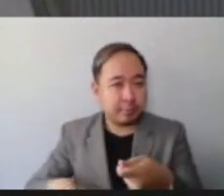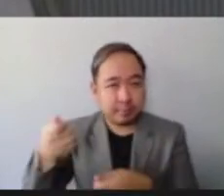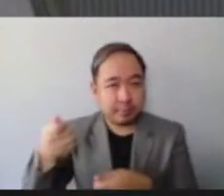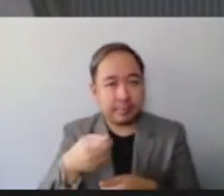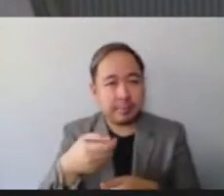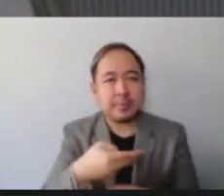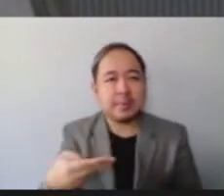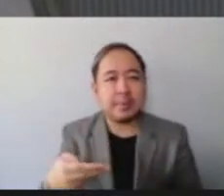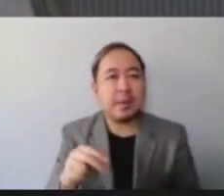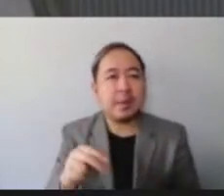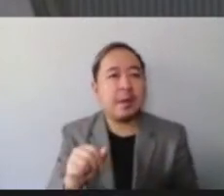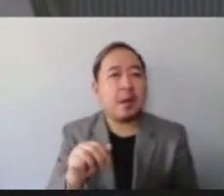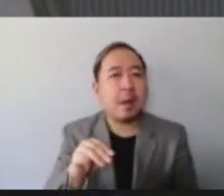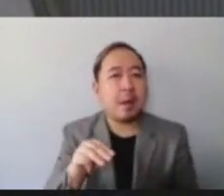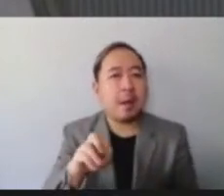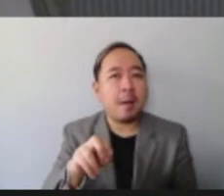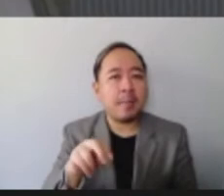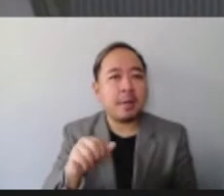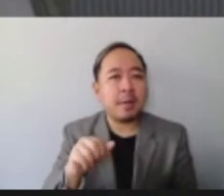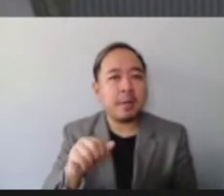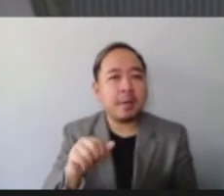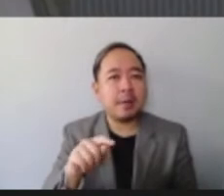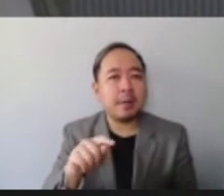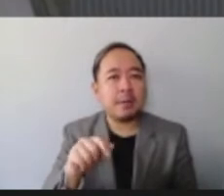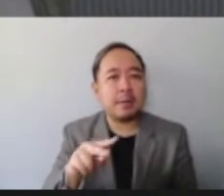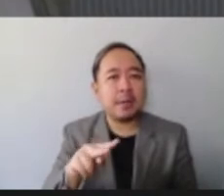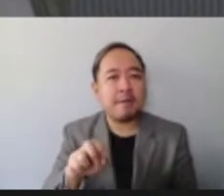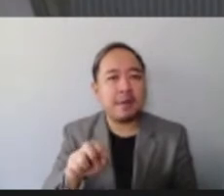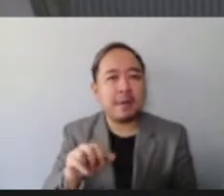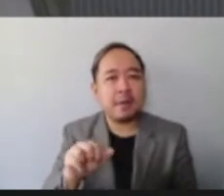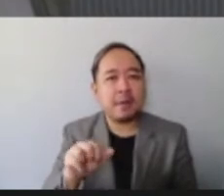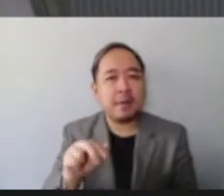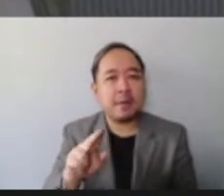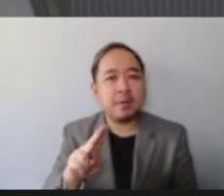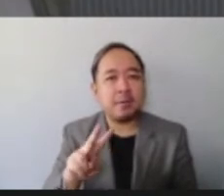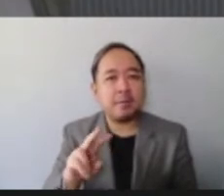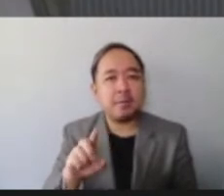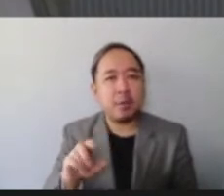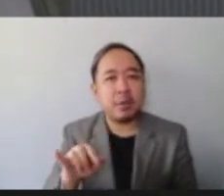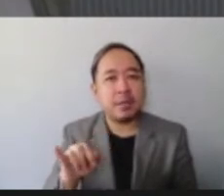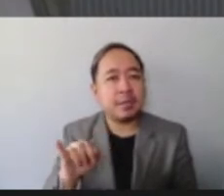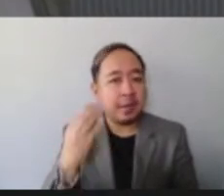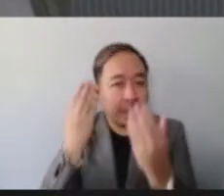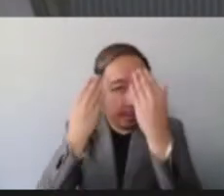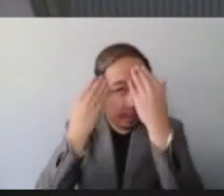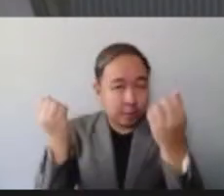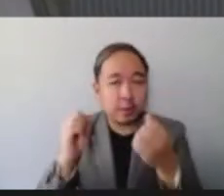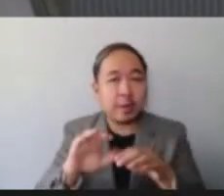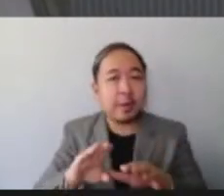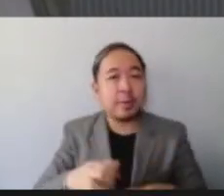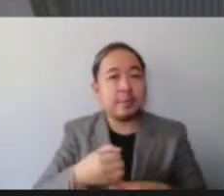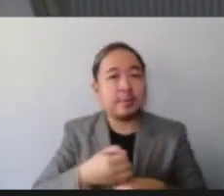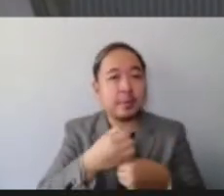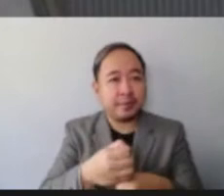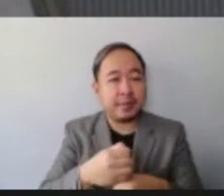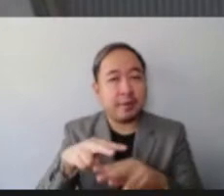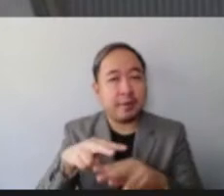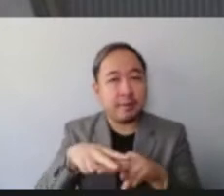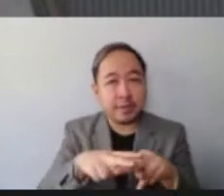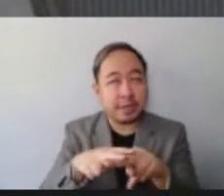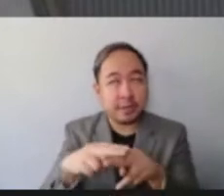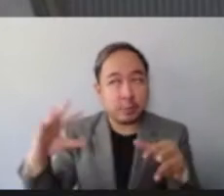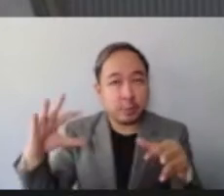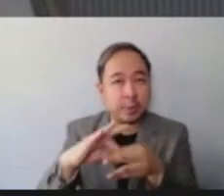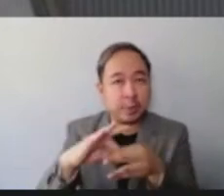Amanda Albury and best and permanent representative Physio and as a vice chair